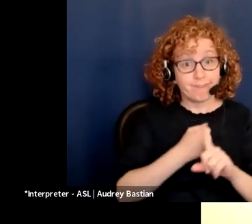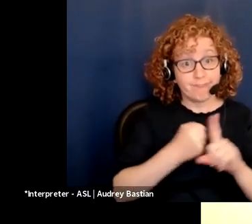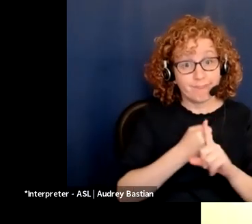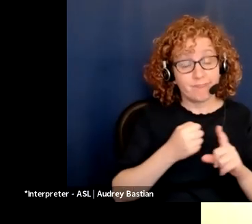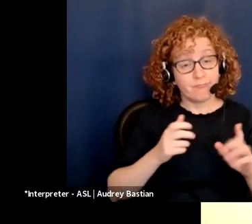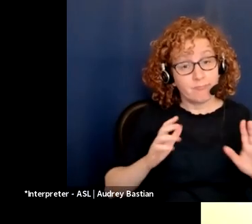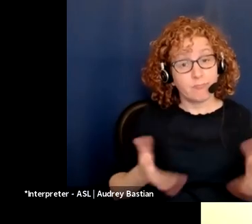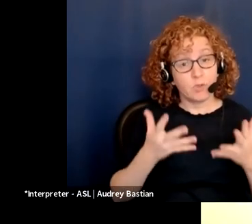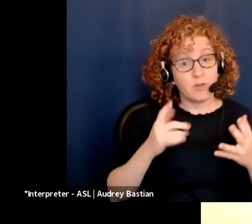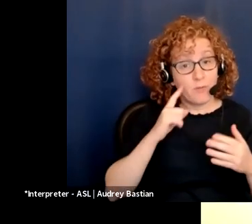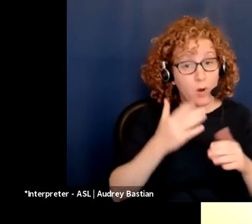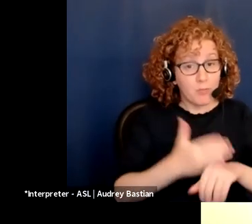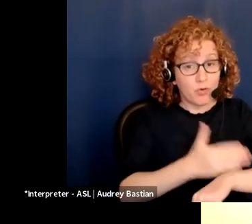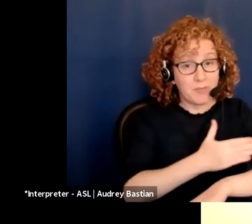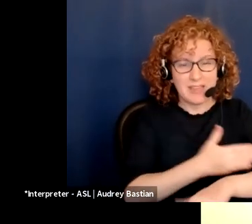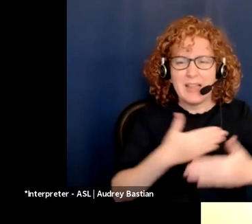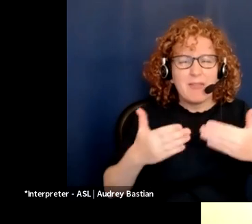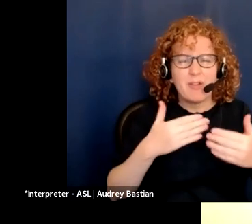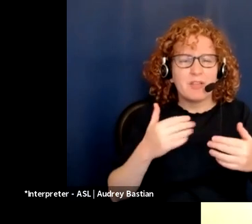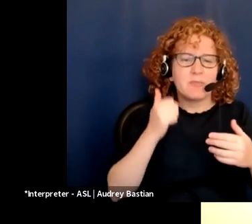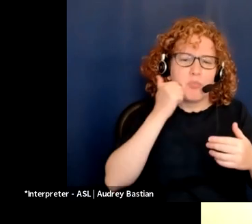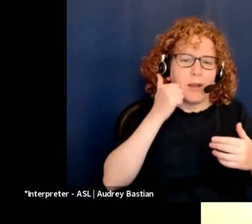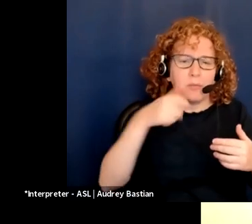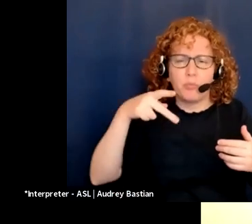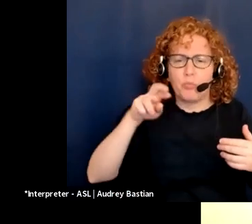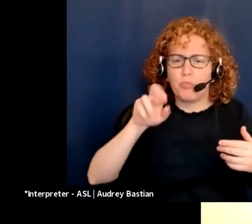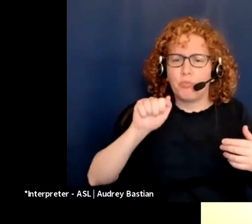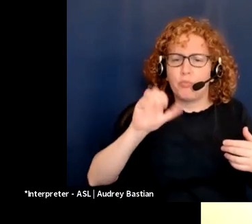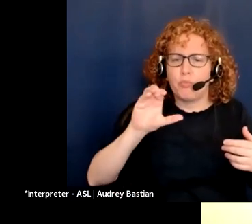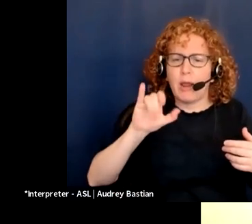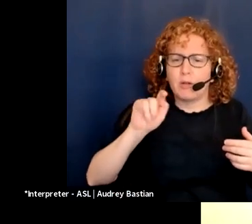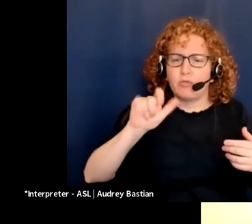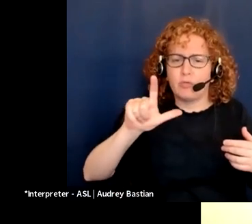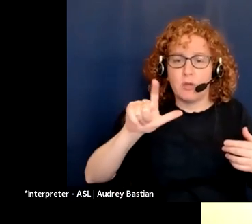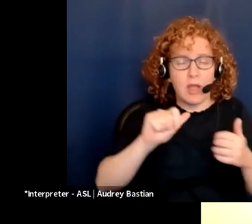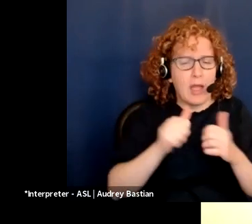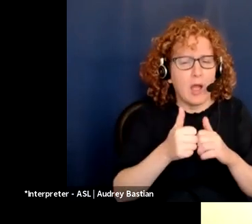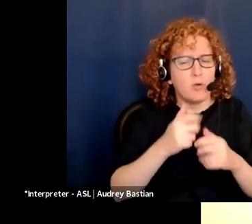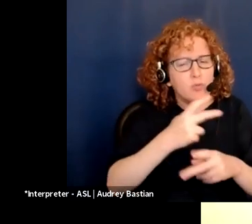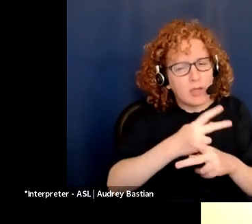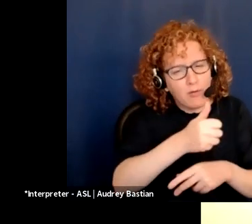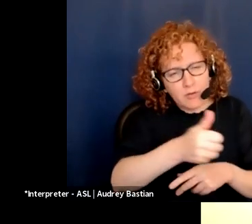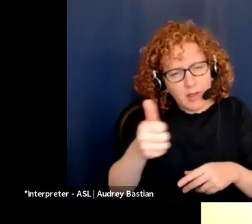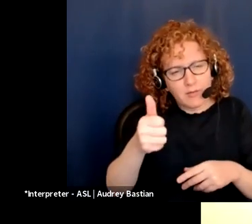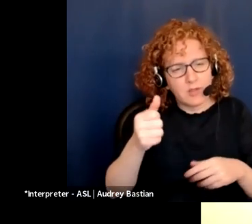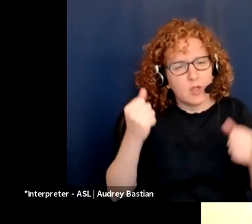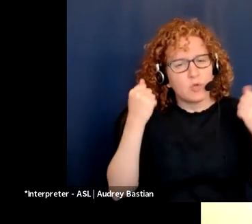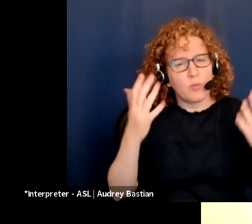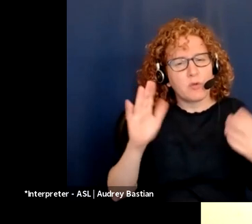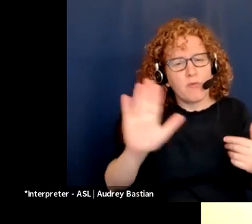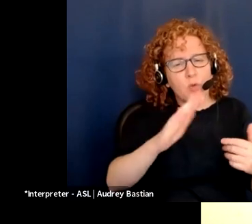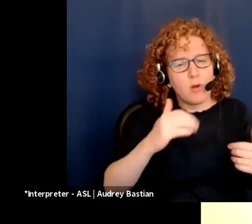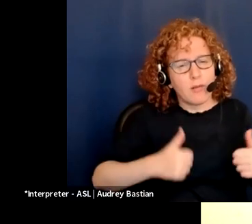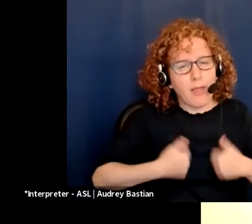improvements? Even if it's practical things, I would appreciate learning how you take care of yourselves when so much of your lives are